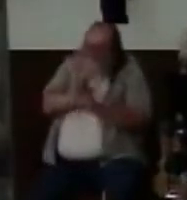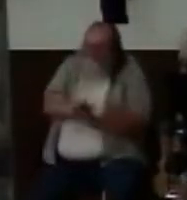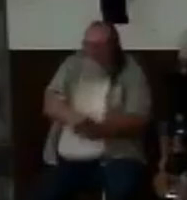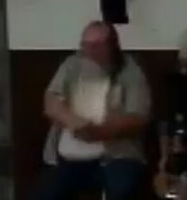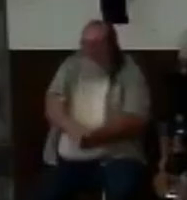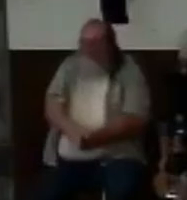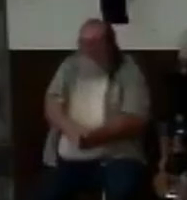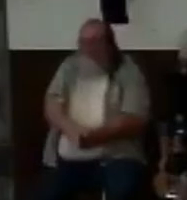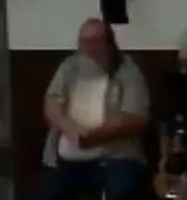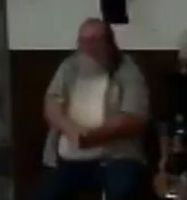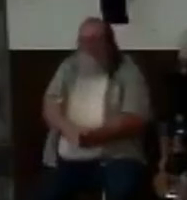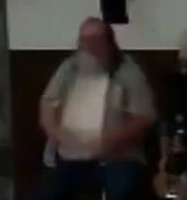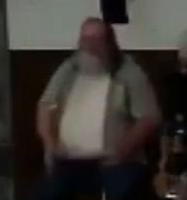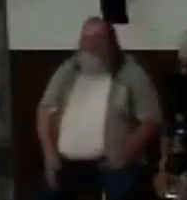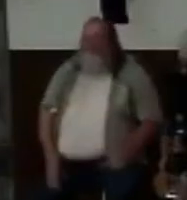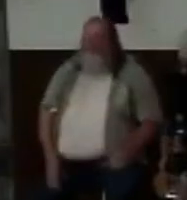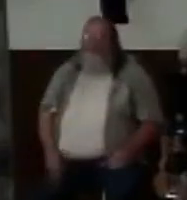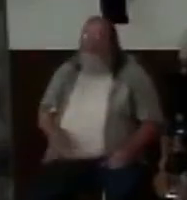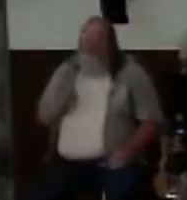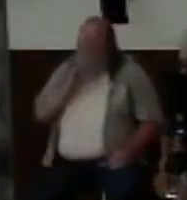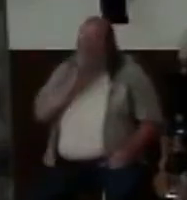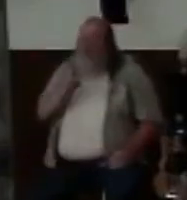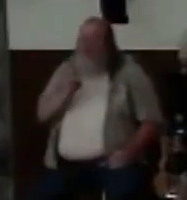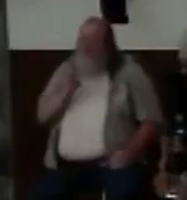Are we that different?